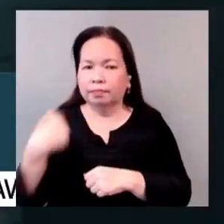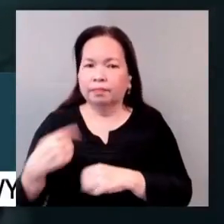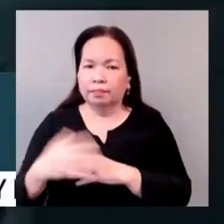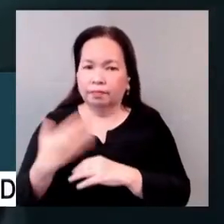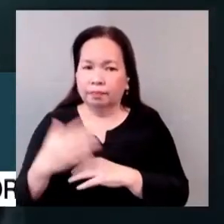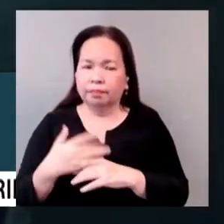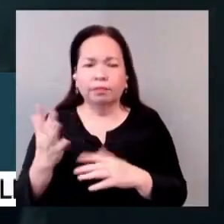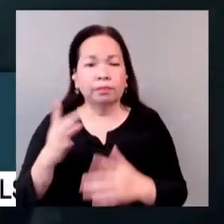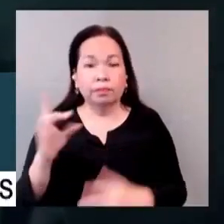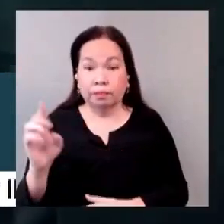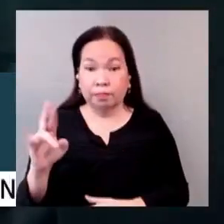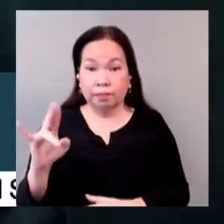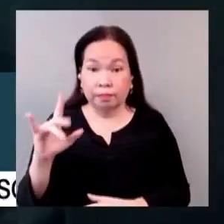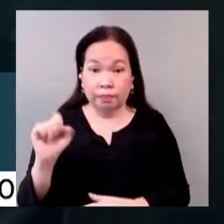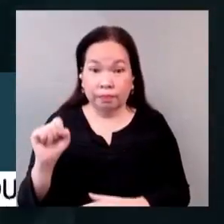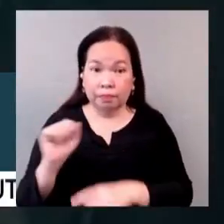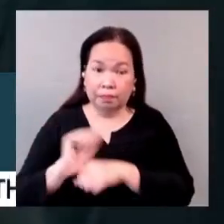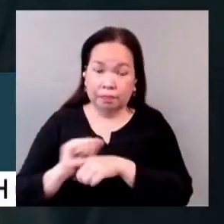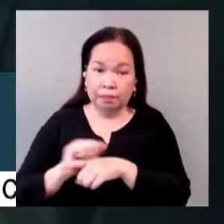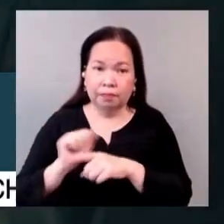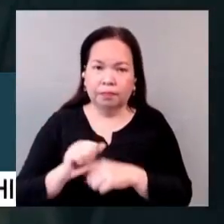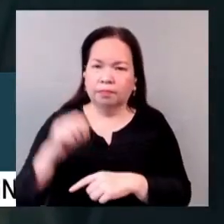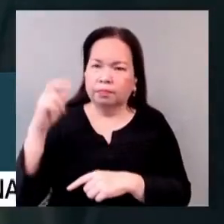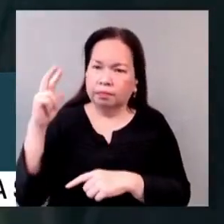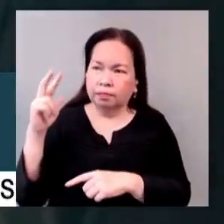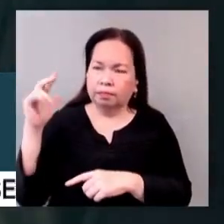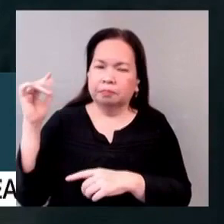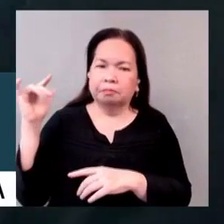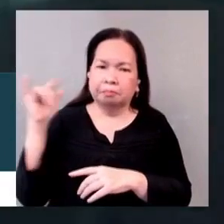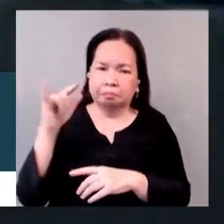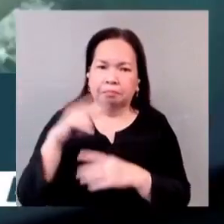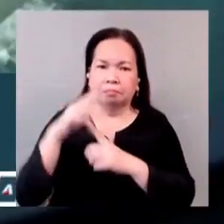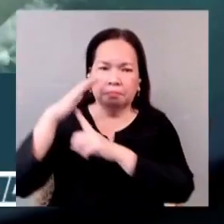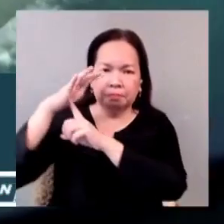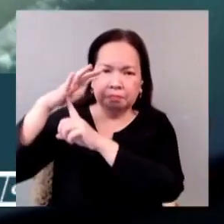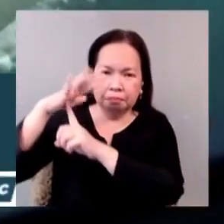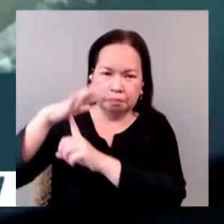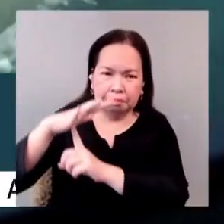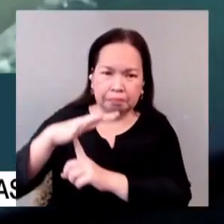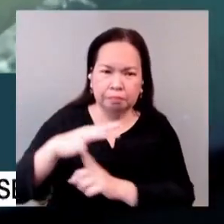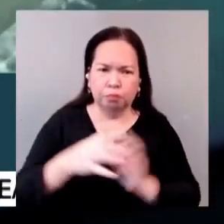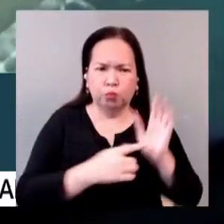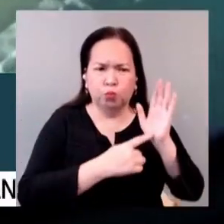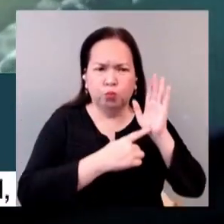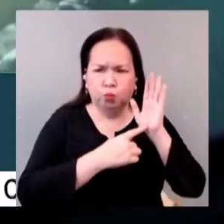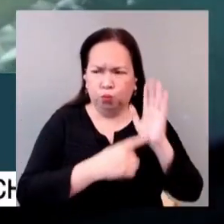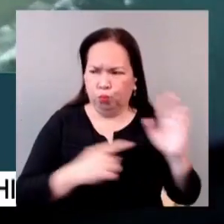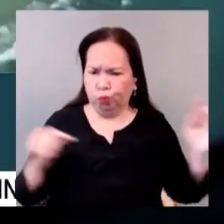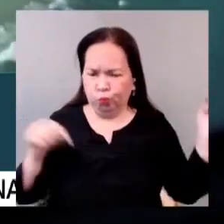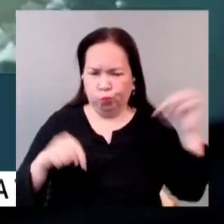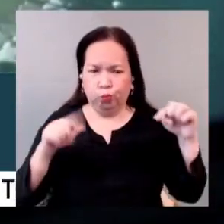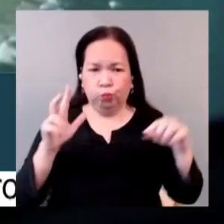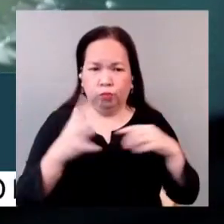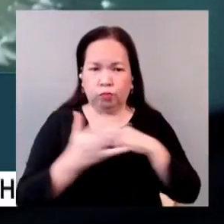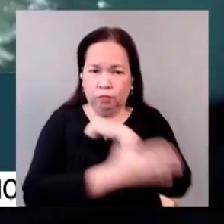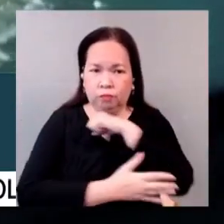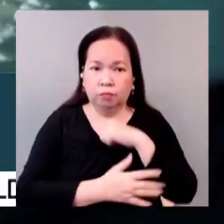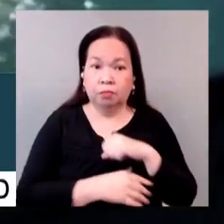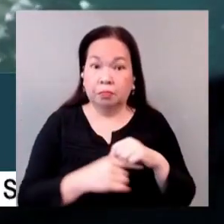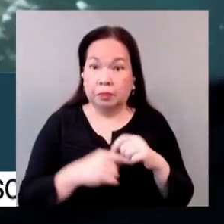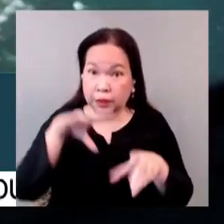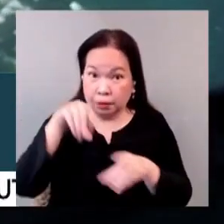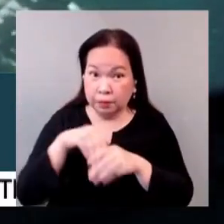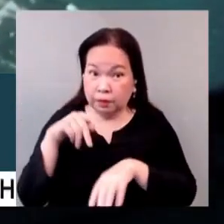include 3 aircraft and helicopter carriers in a show of force. The Philippines, though, will not be part of the exercises due